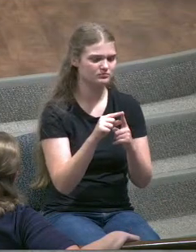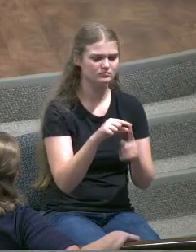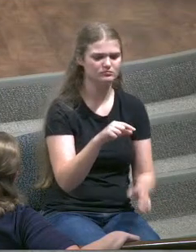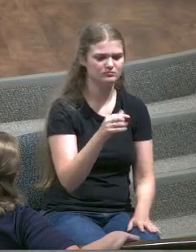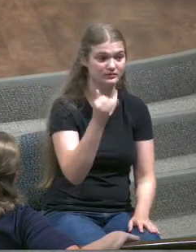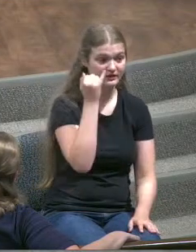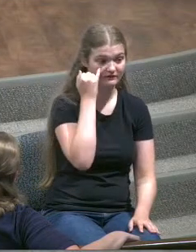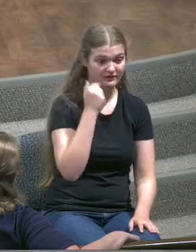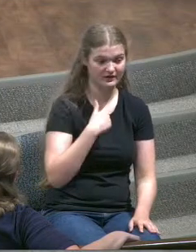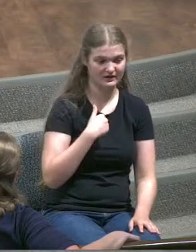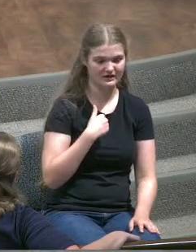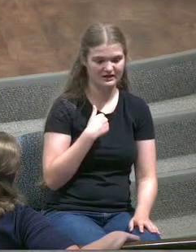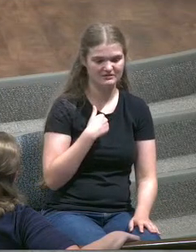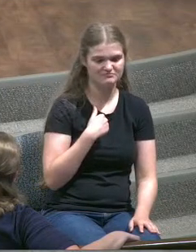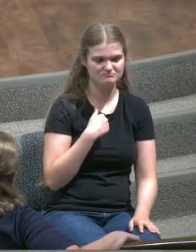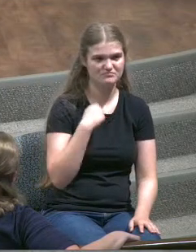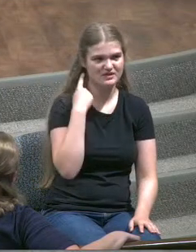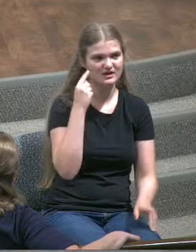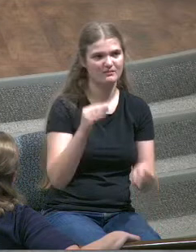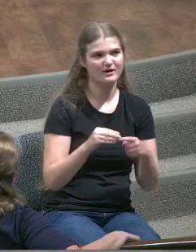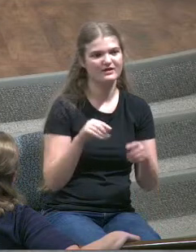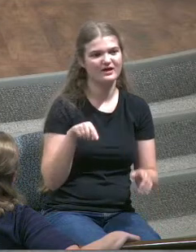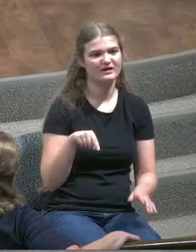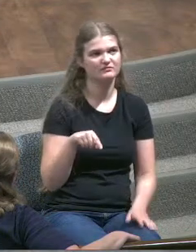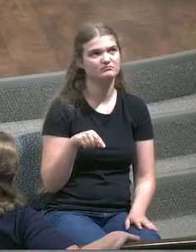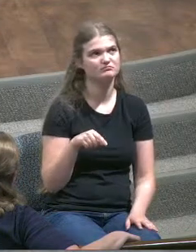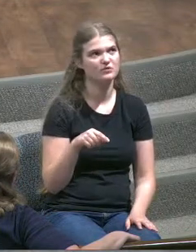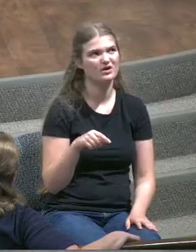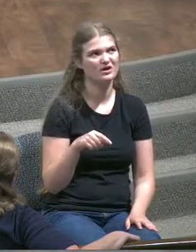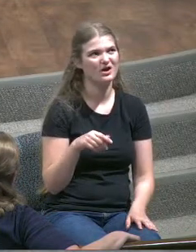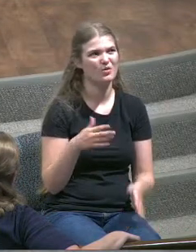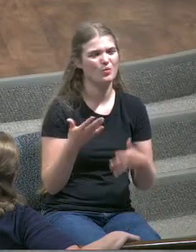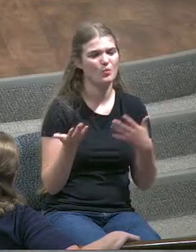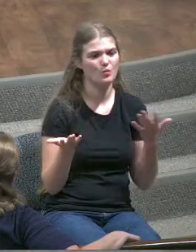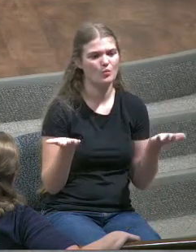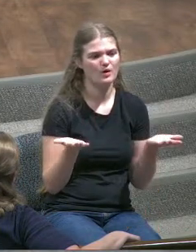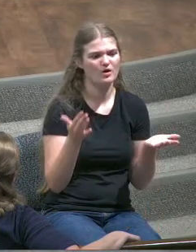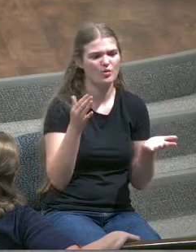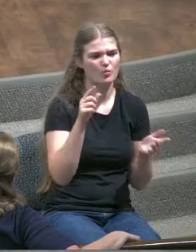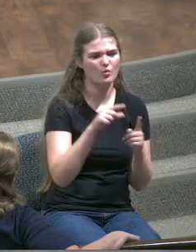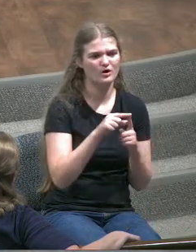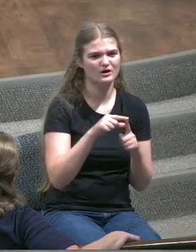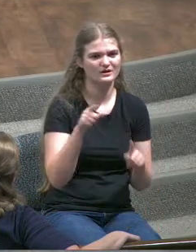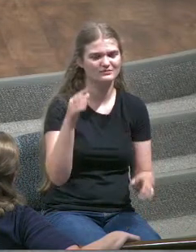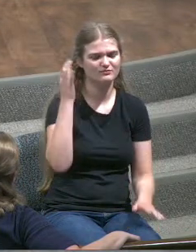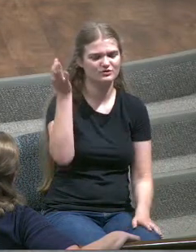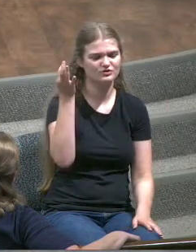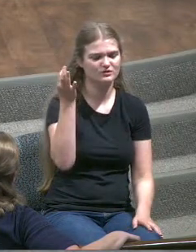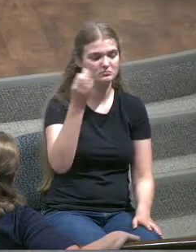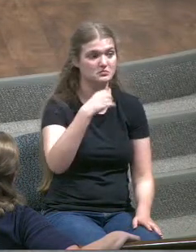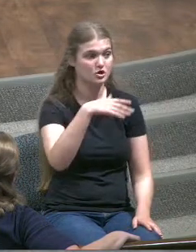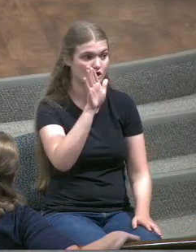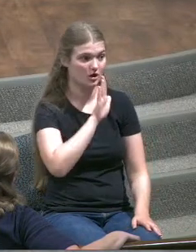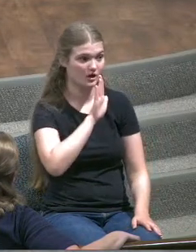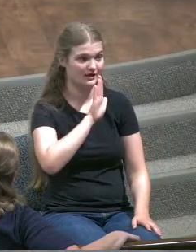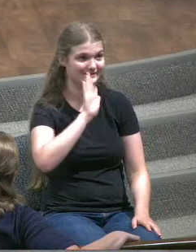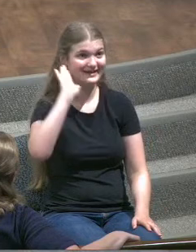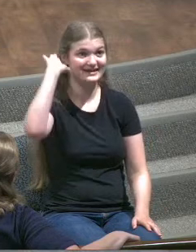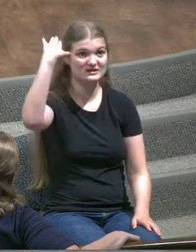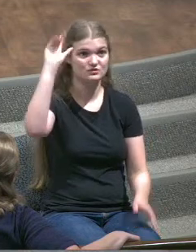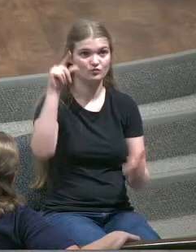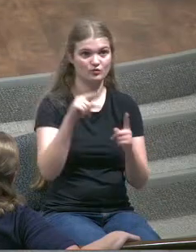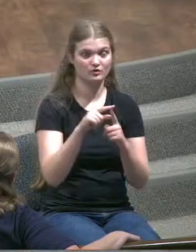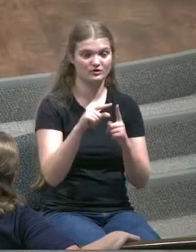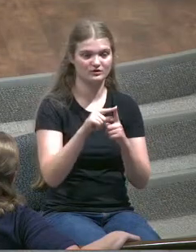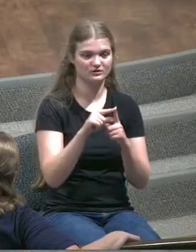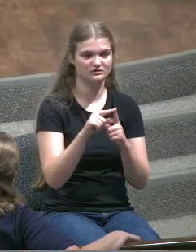and go, well, what word is he preaching? He's preaching God's word. He's